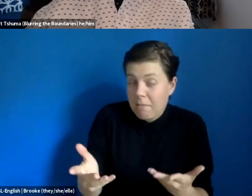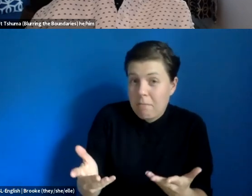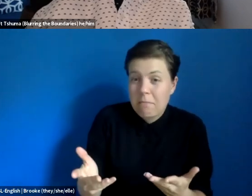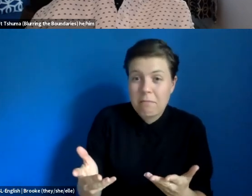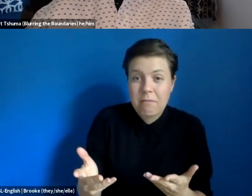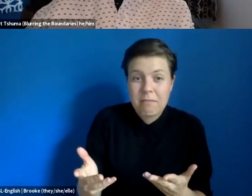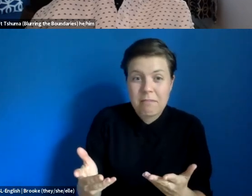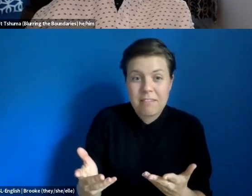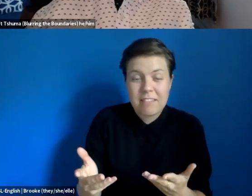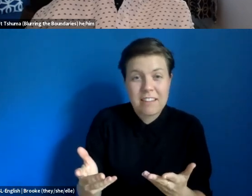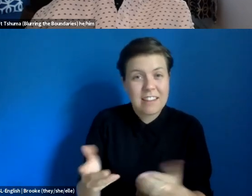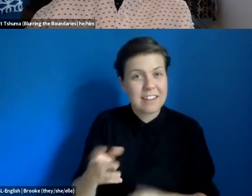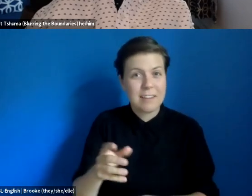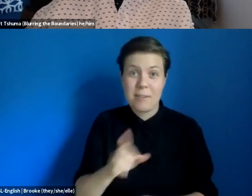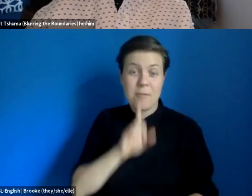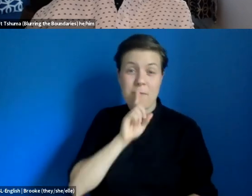I kind of stumbled upon these.